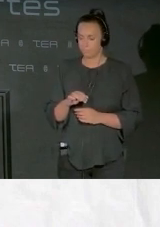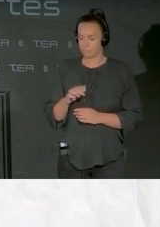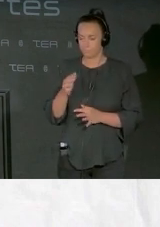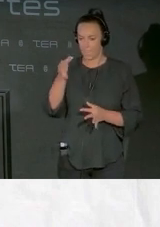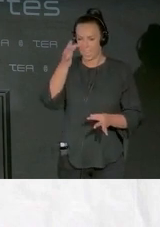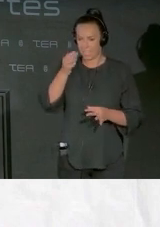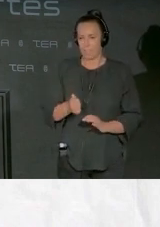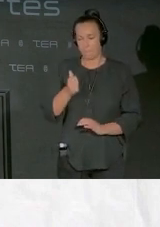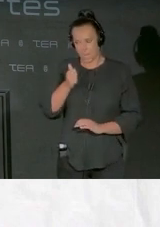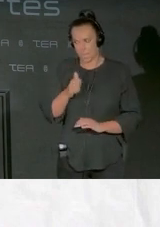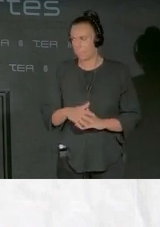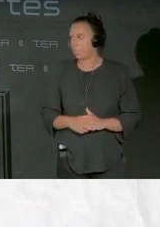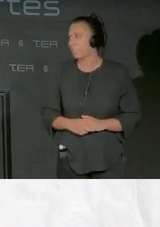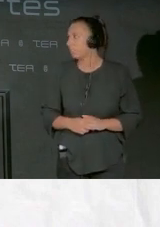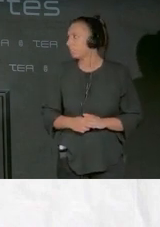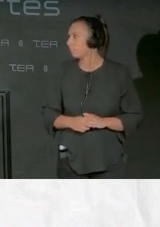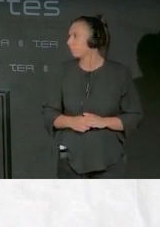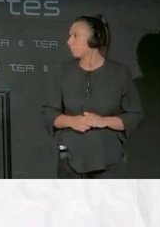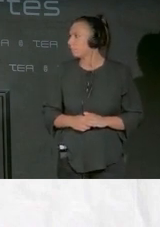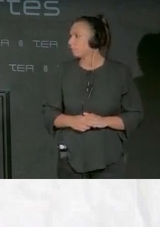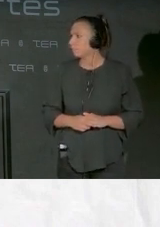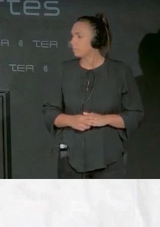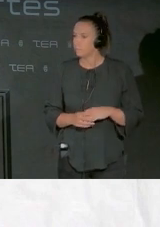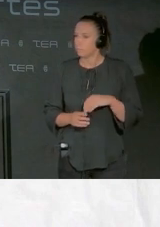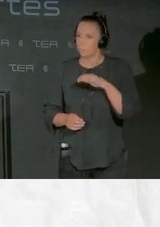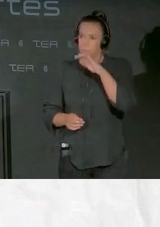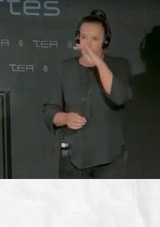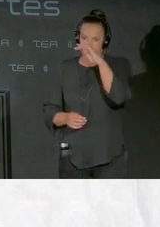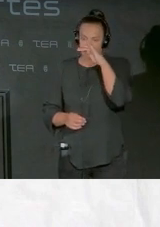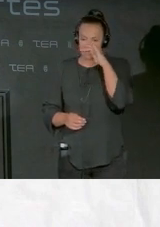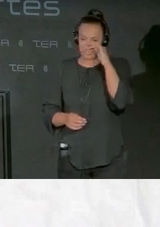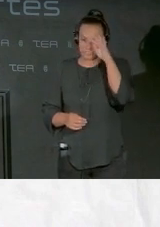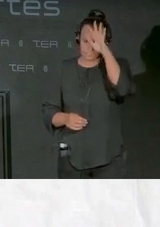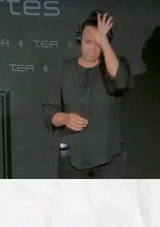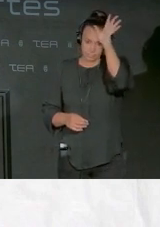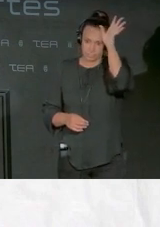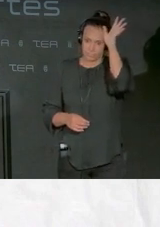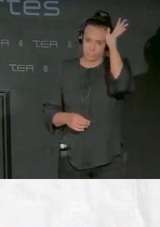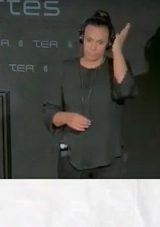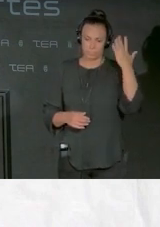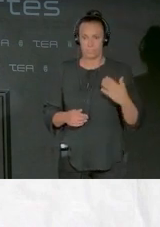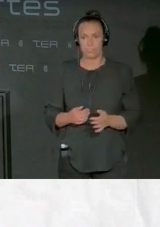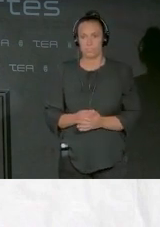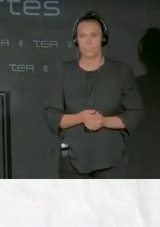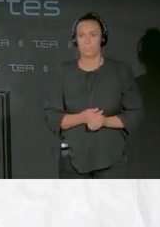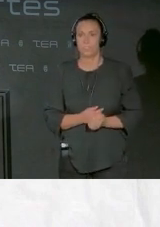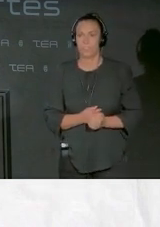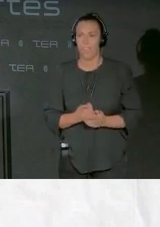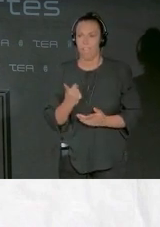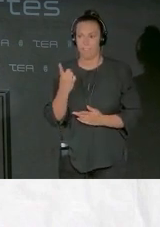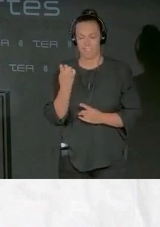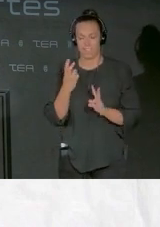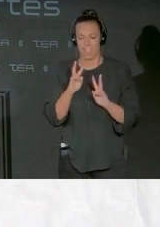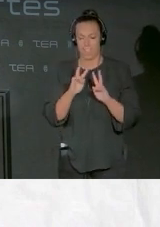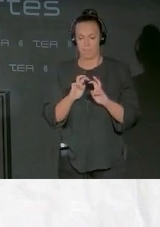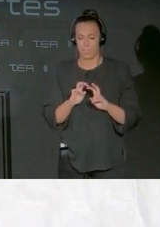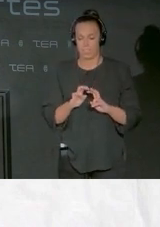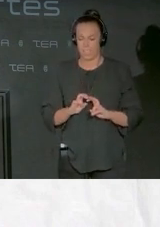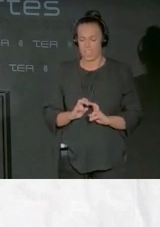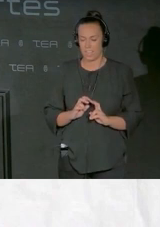less researched, and there are lots of issues with the data sources when it comes to that. We'll discuss also that a bit later.